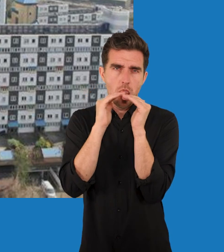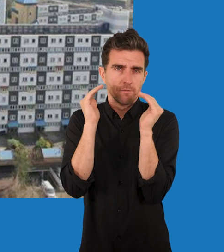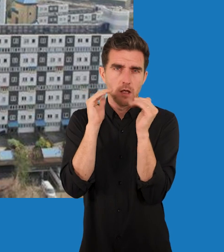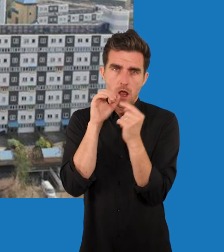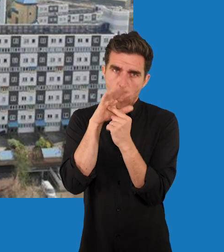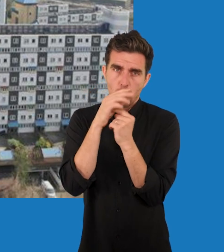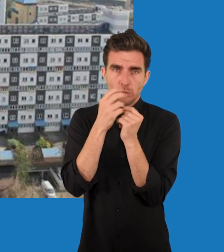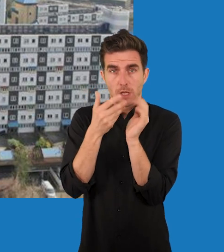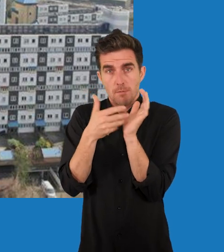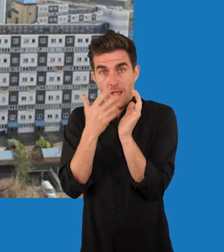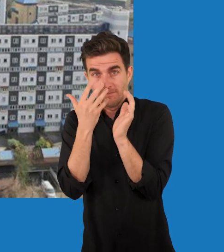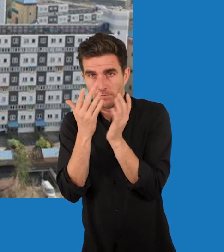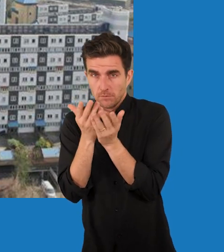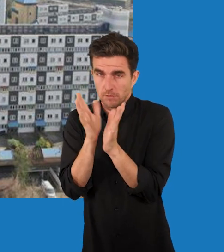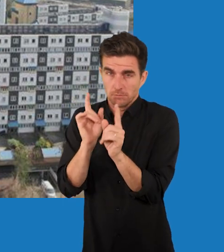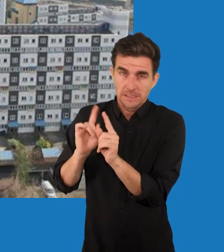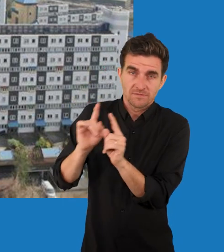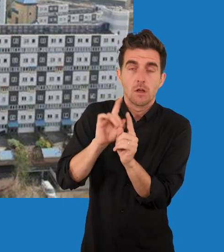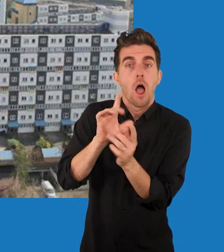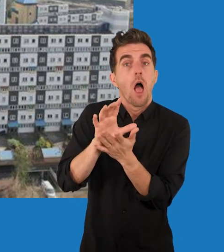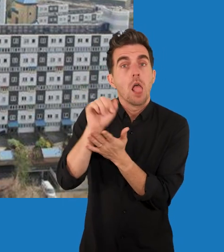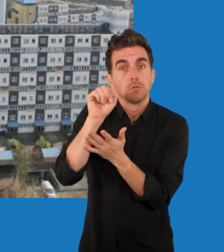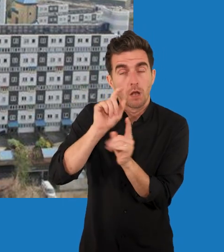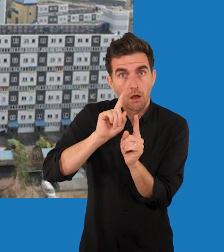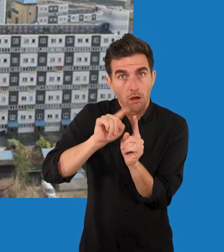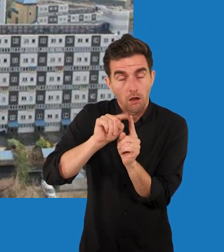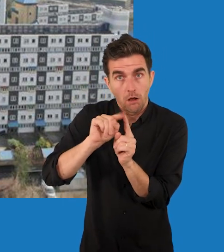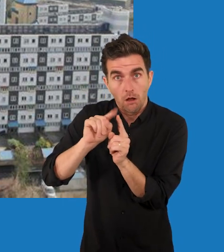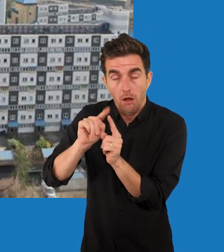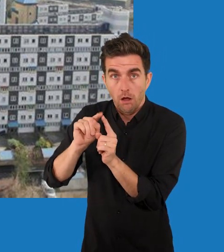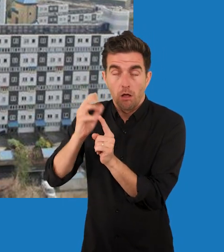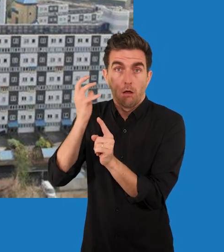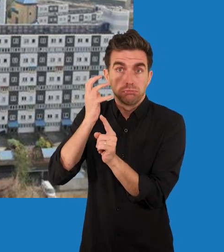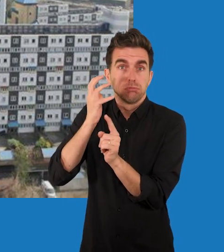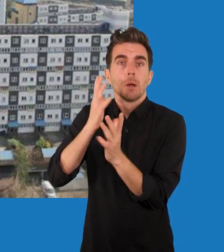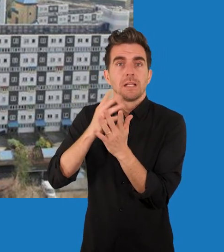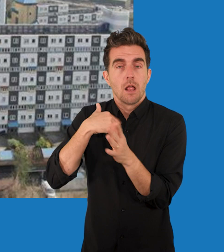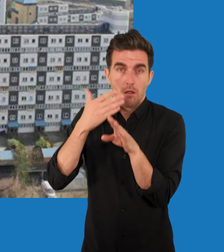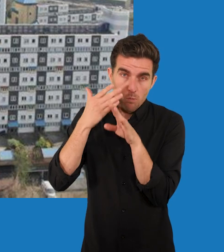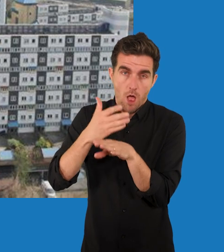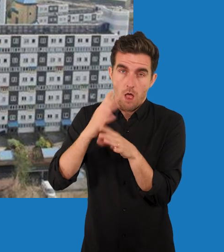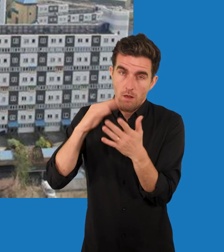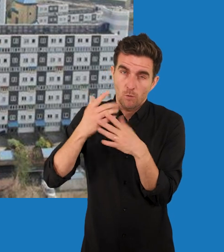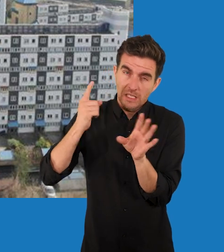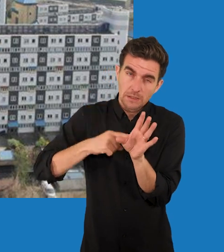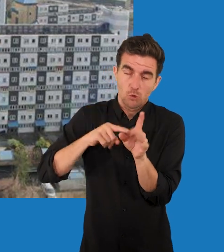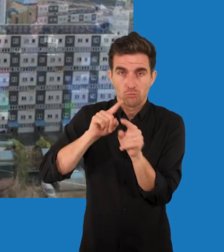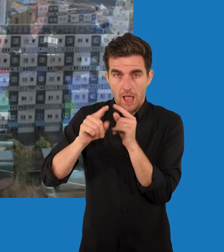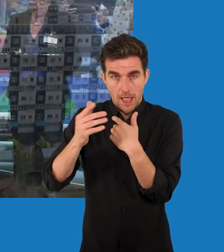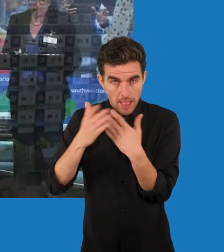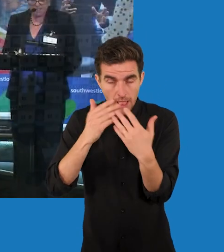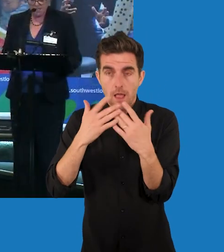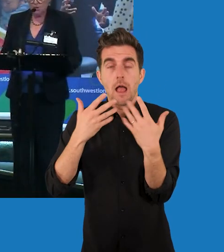levels of core 20+5 with a wide range of cultural diversity. And despite our work over many years to try and address